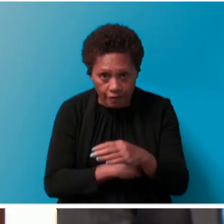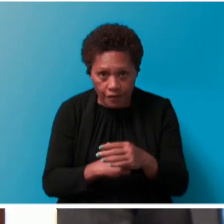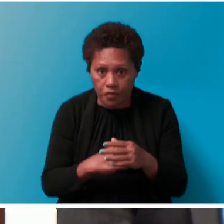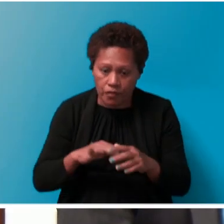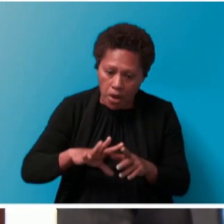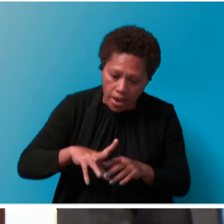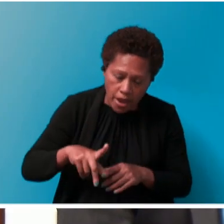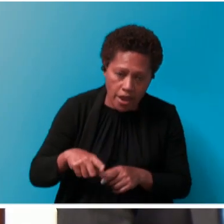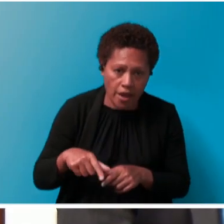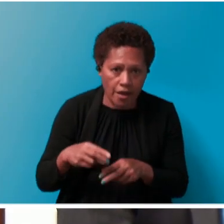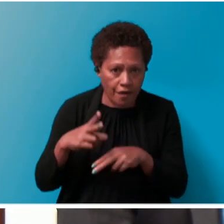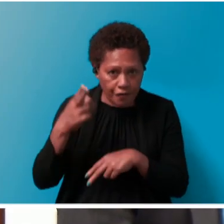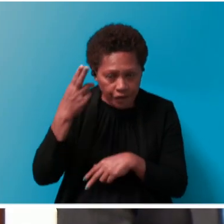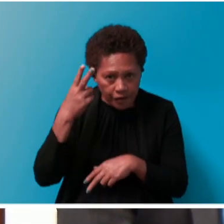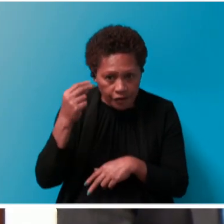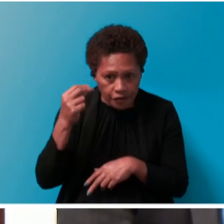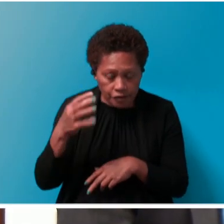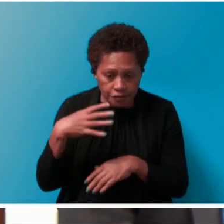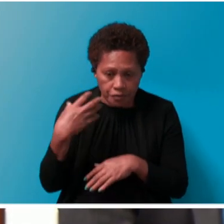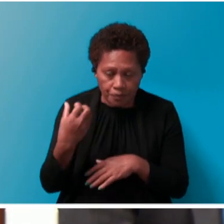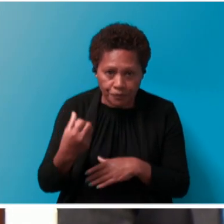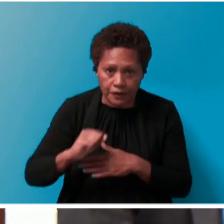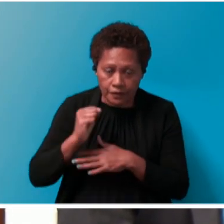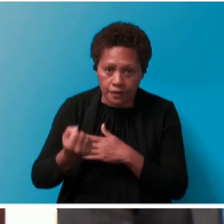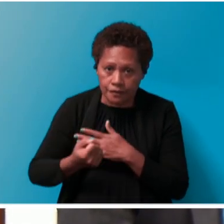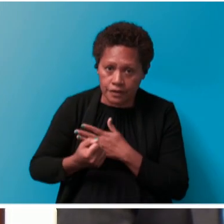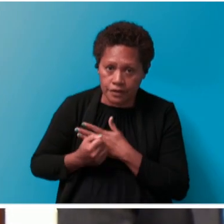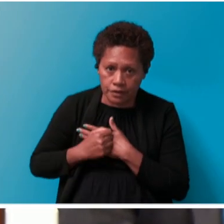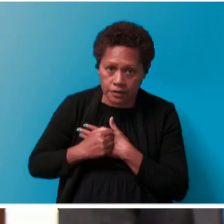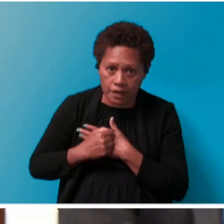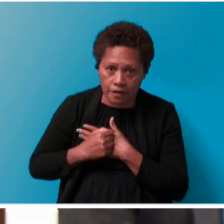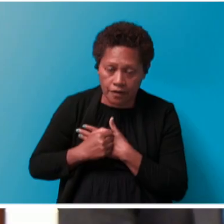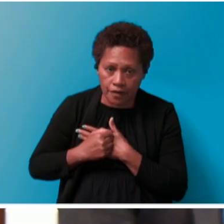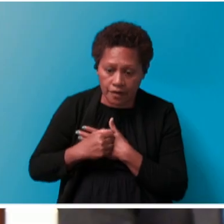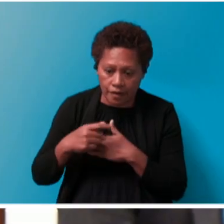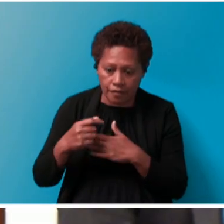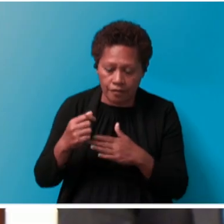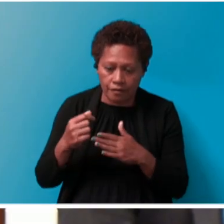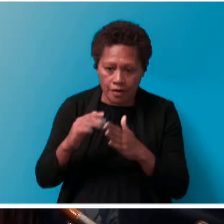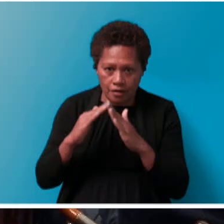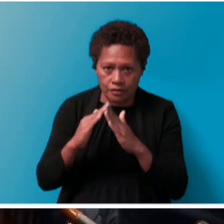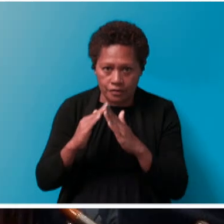has access to safe, secure, and decent housing. Thank you, Mr. Speaker, sir.